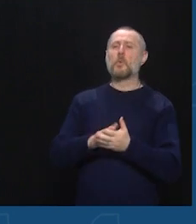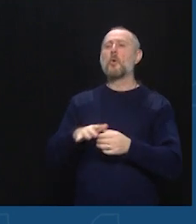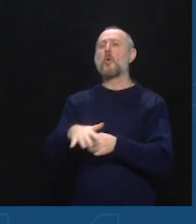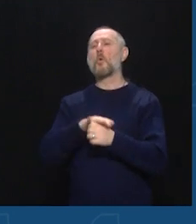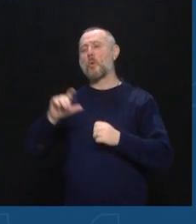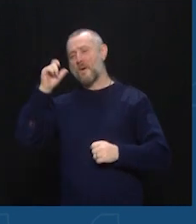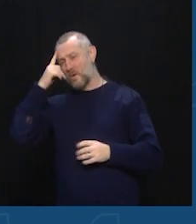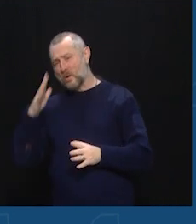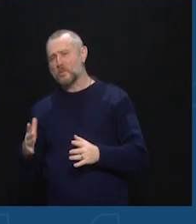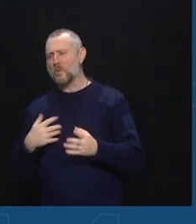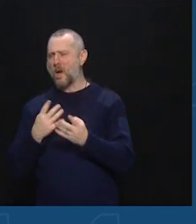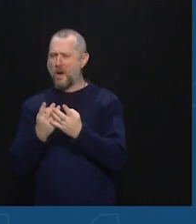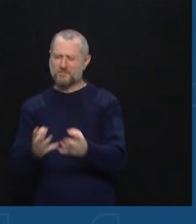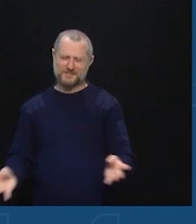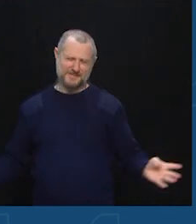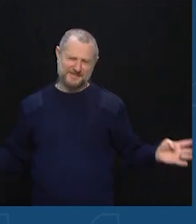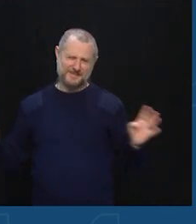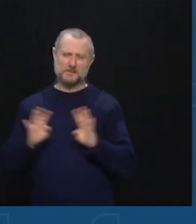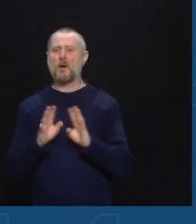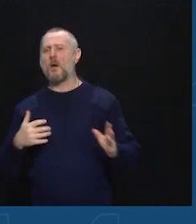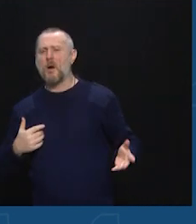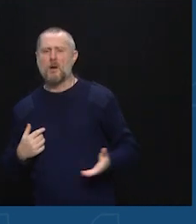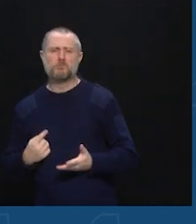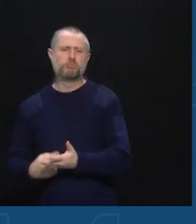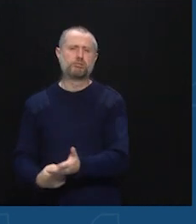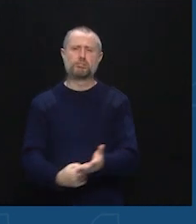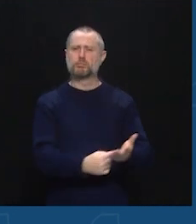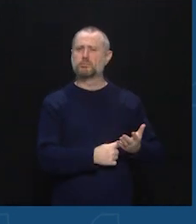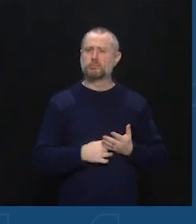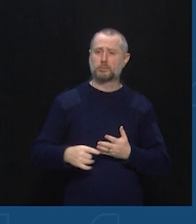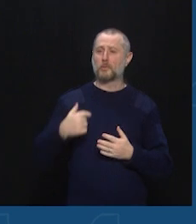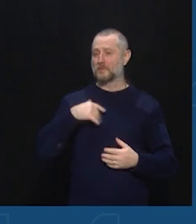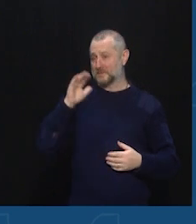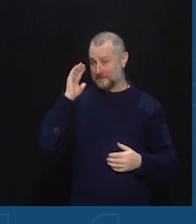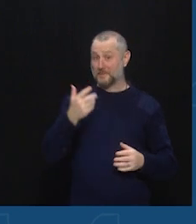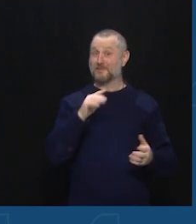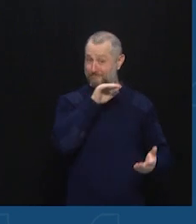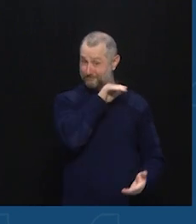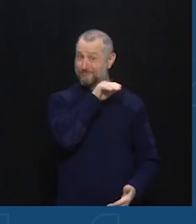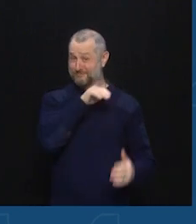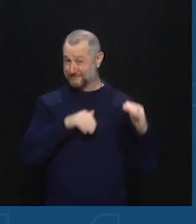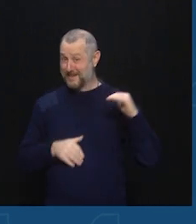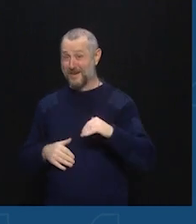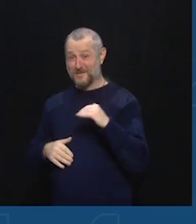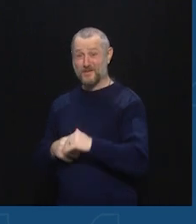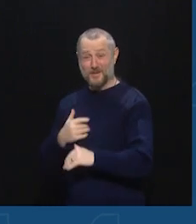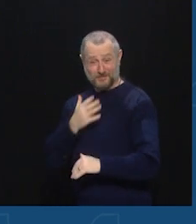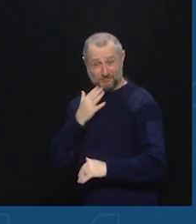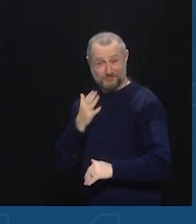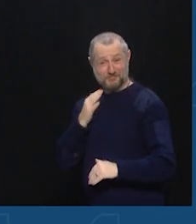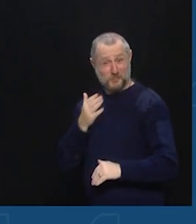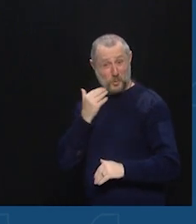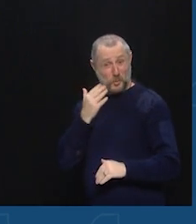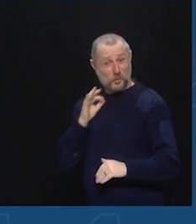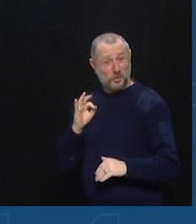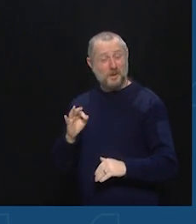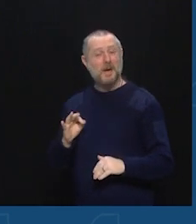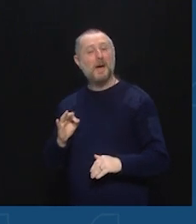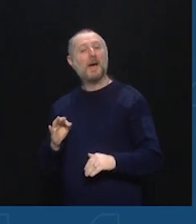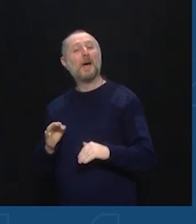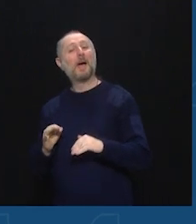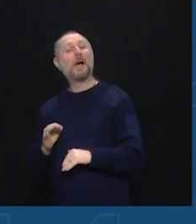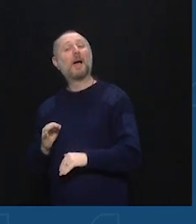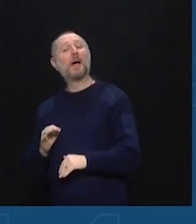them all to the table as we start saying, yes, it appears the worst of the winter surge is over. We predicted that.